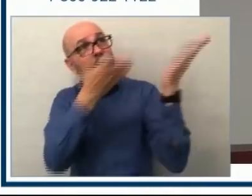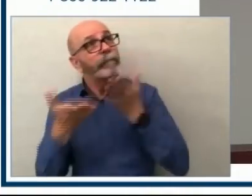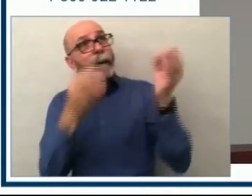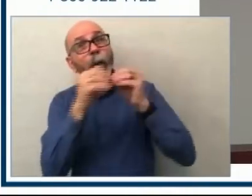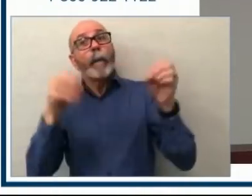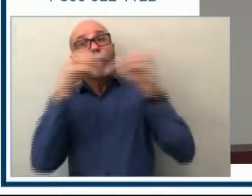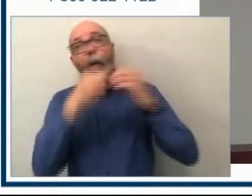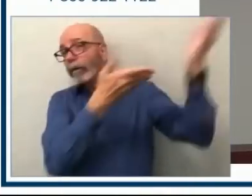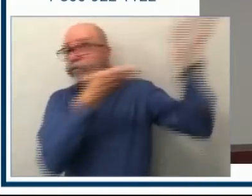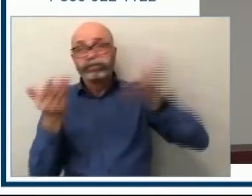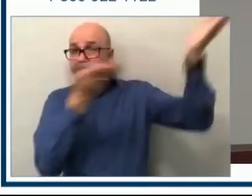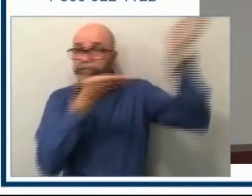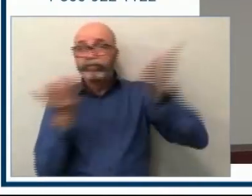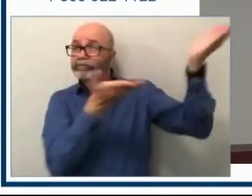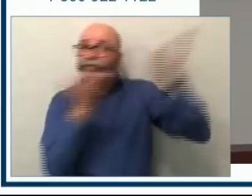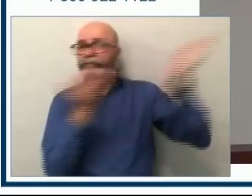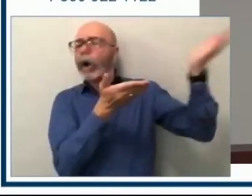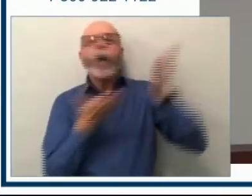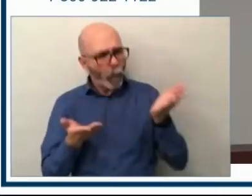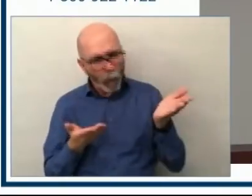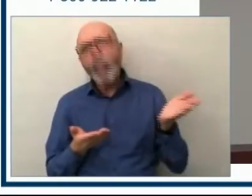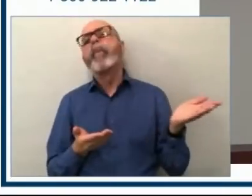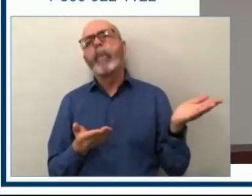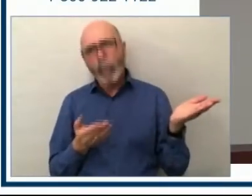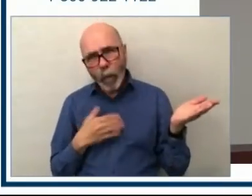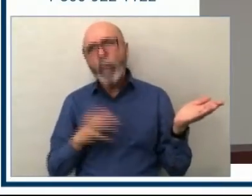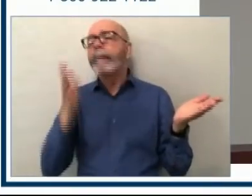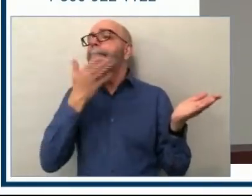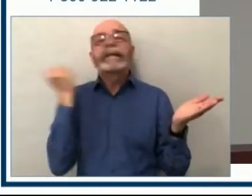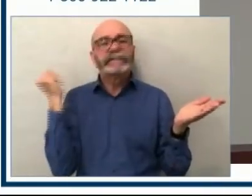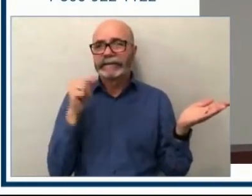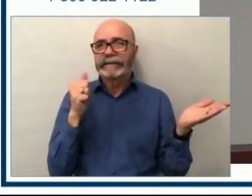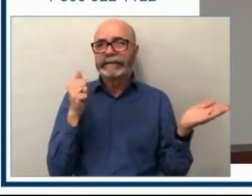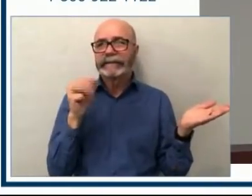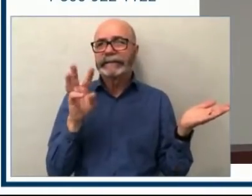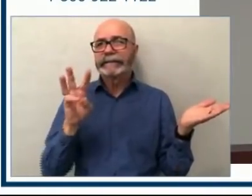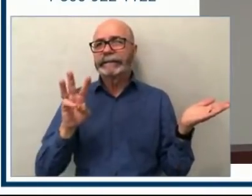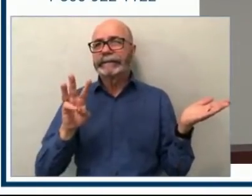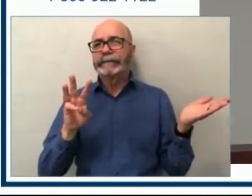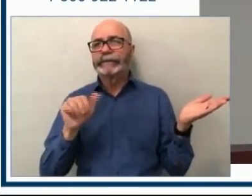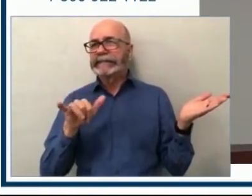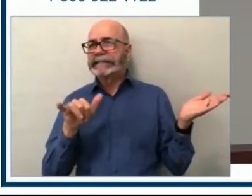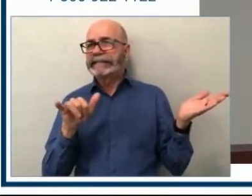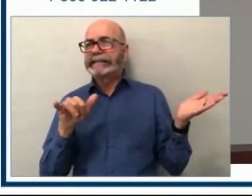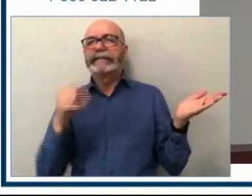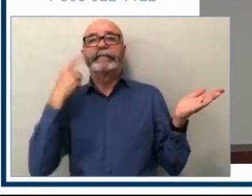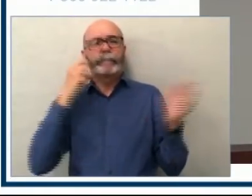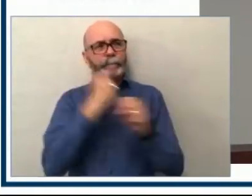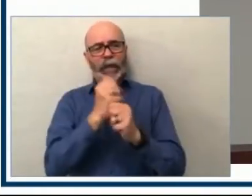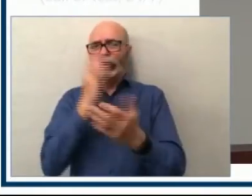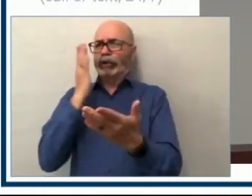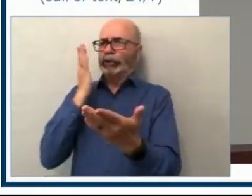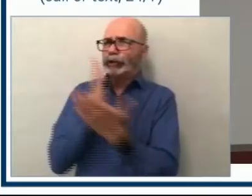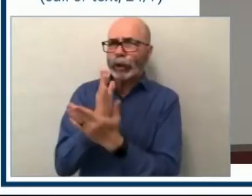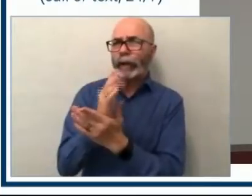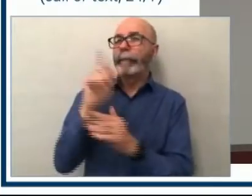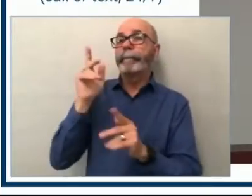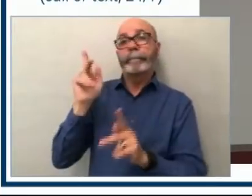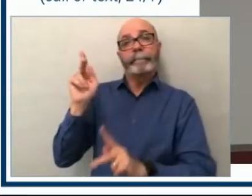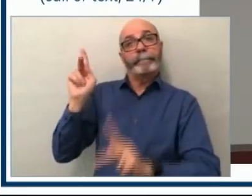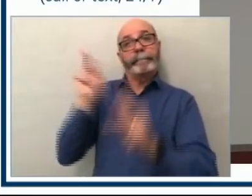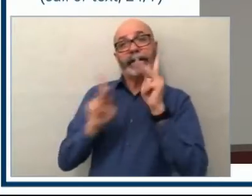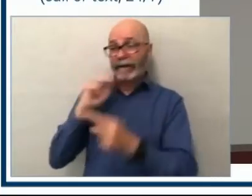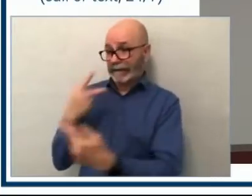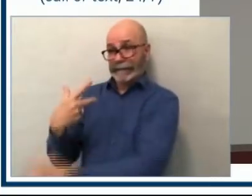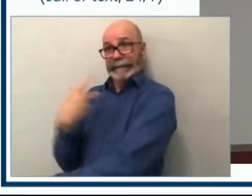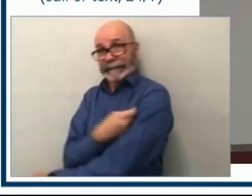position where our best approach is to make sure that we get people the 2 doses of vaccine as quickly